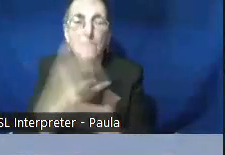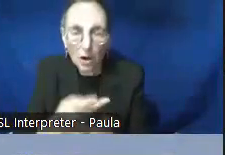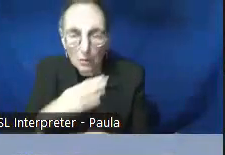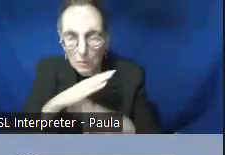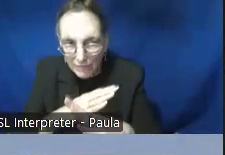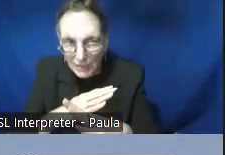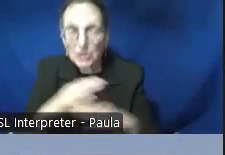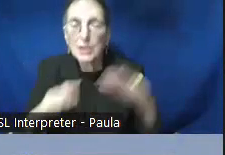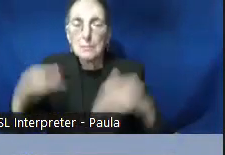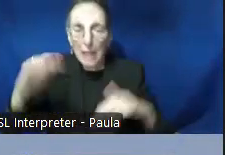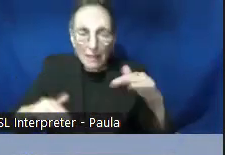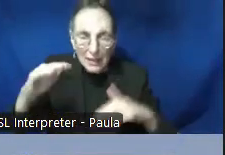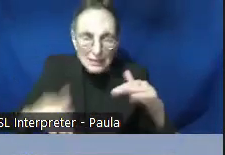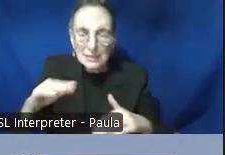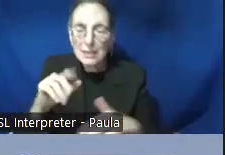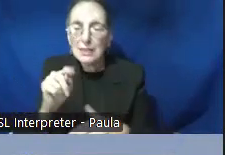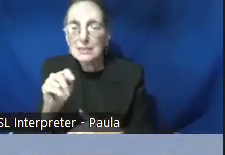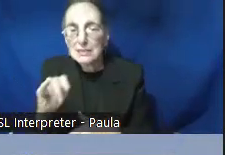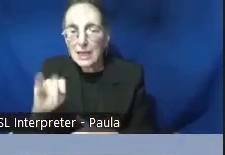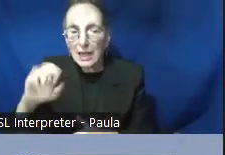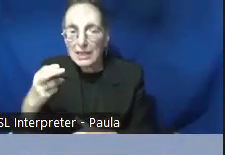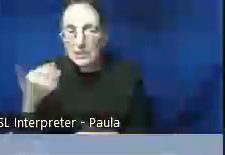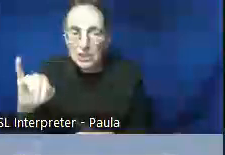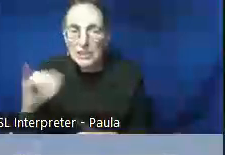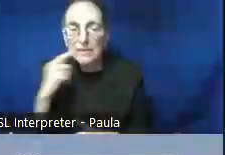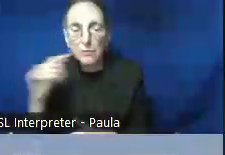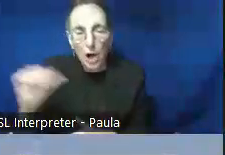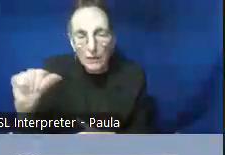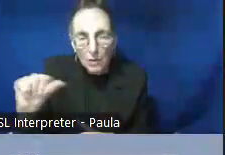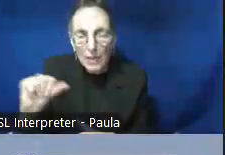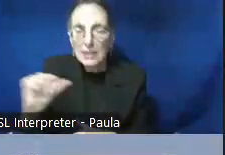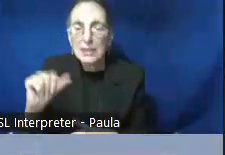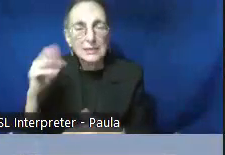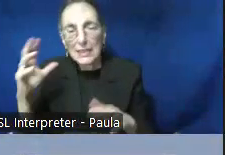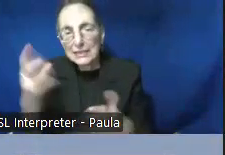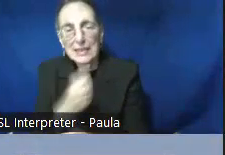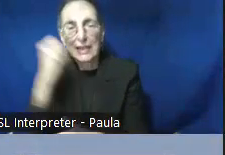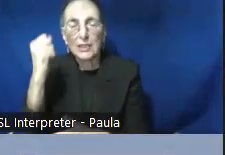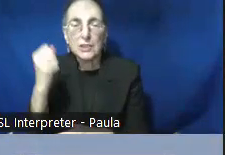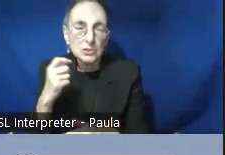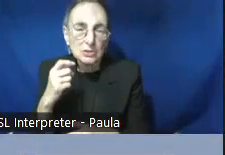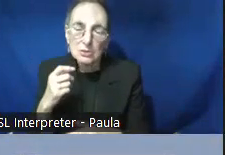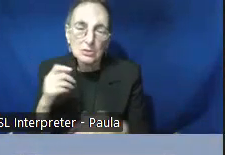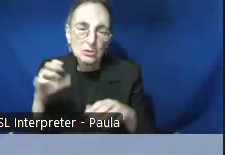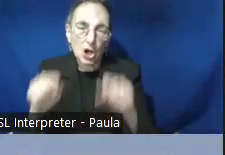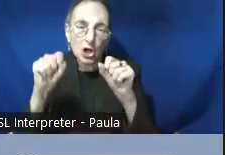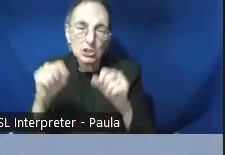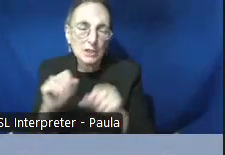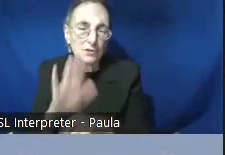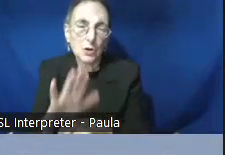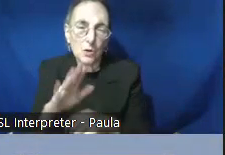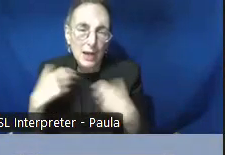for arthritis, take charge of your health, chronic disease self-management